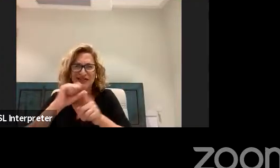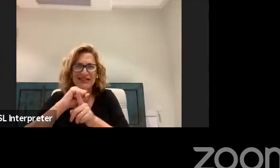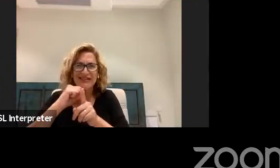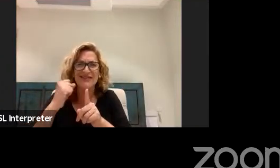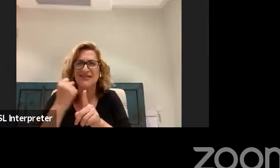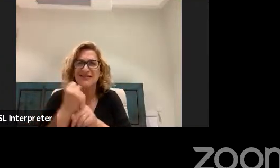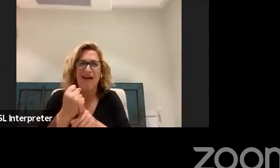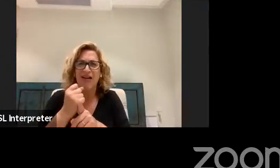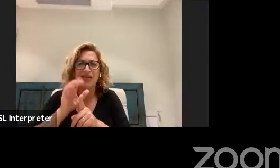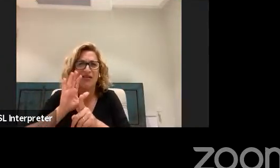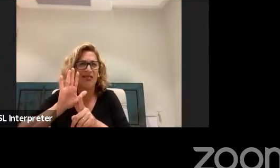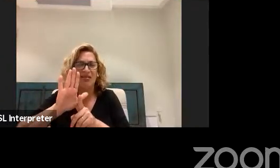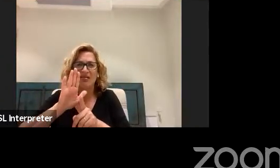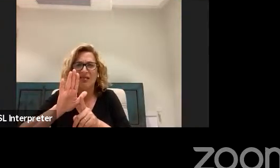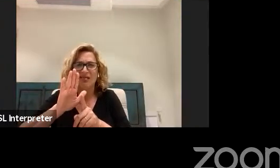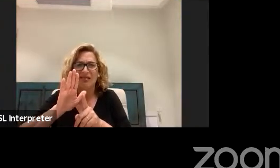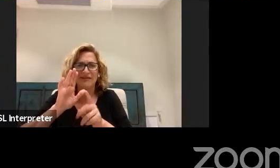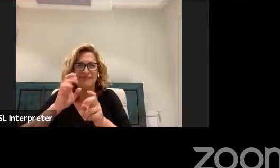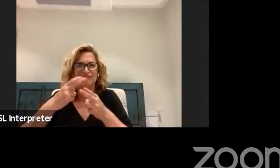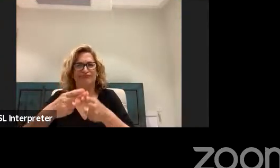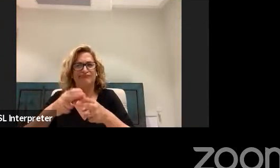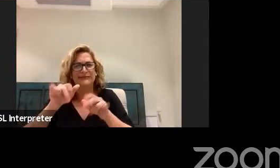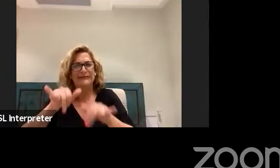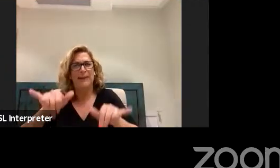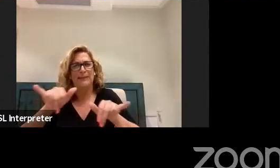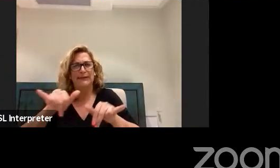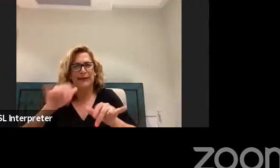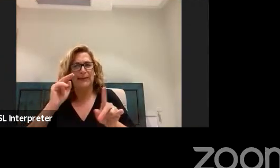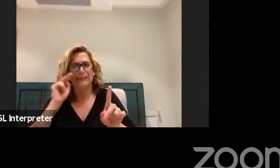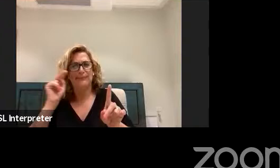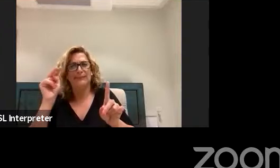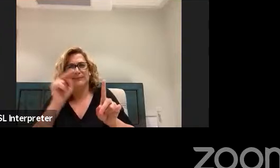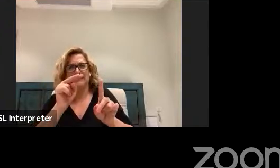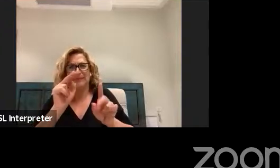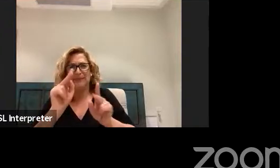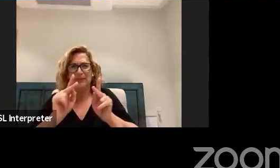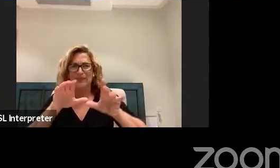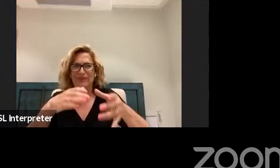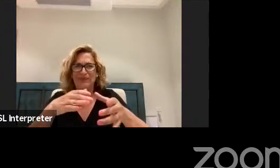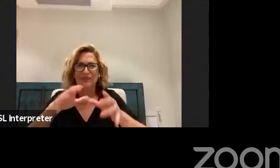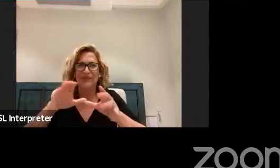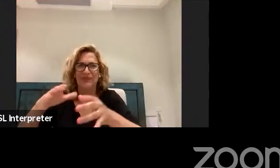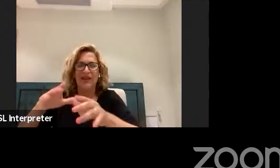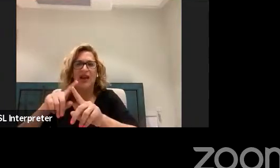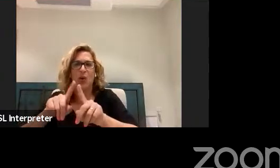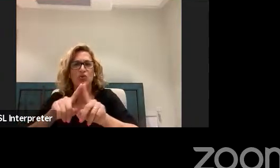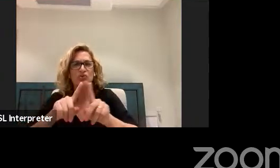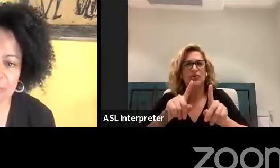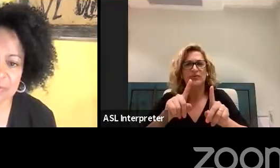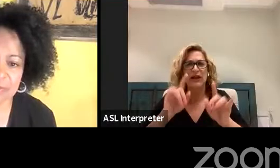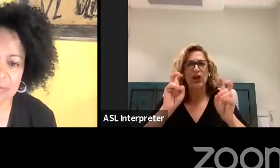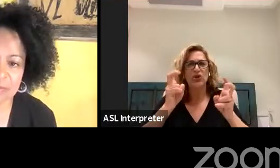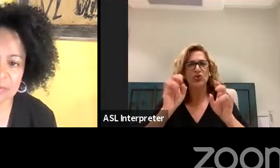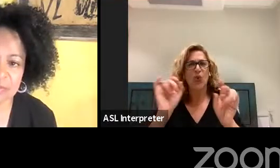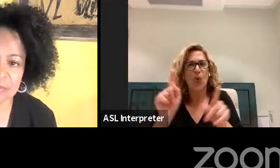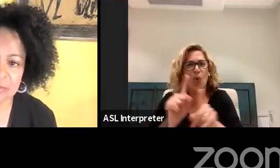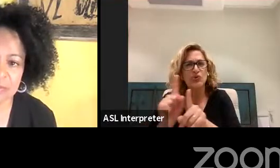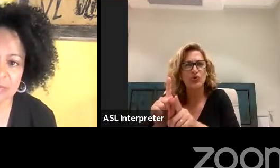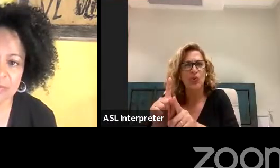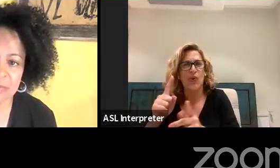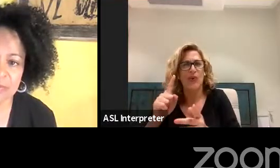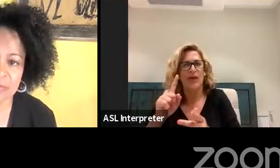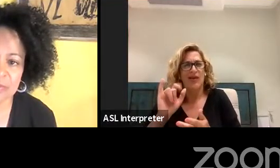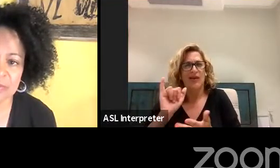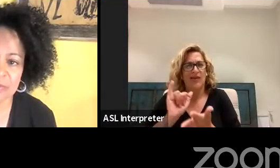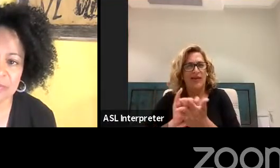societal archetypes and issues that we all face. So yeah, it's just such important work to do